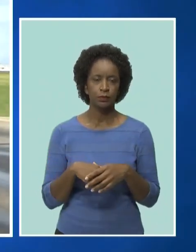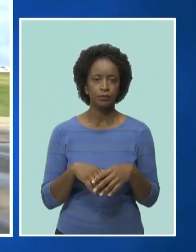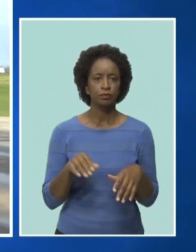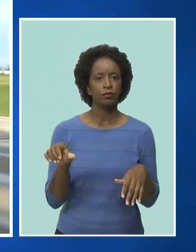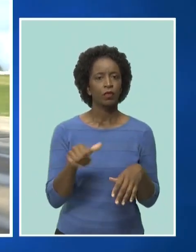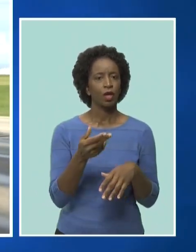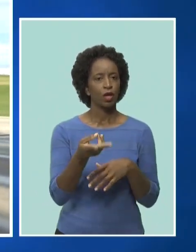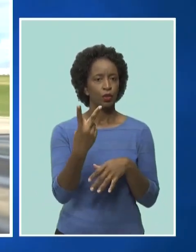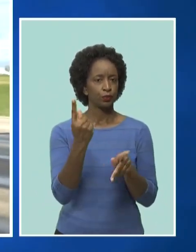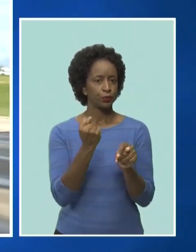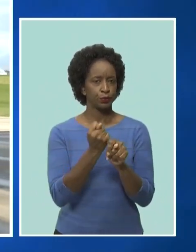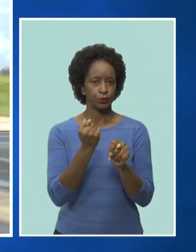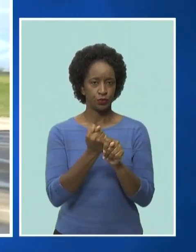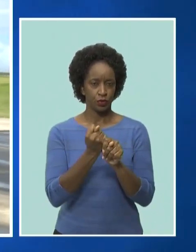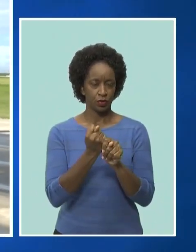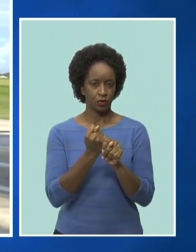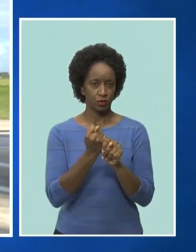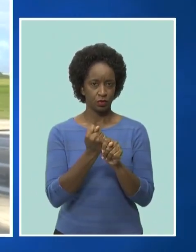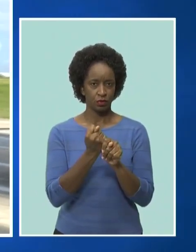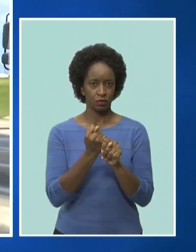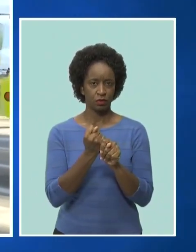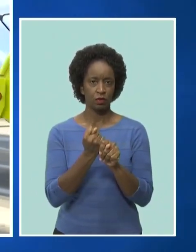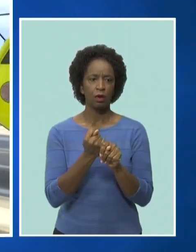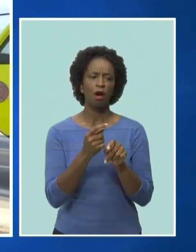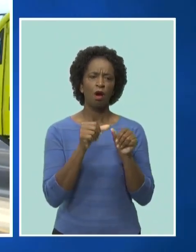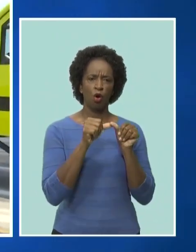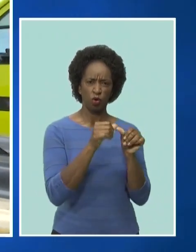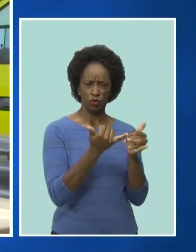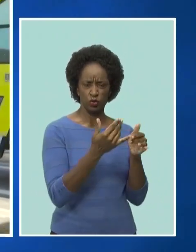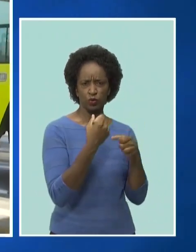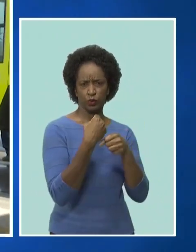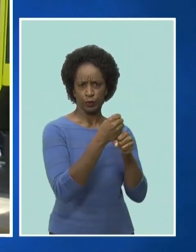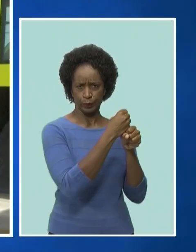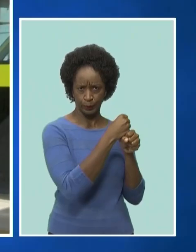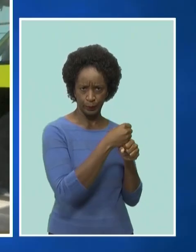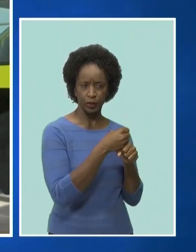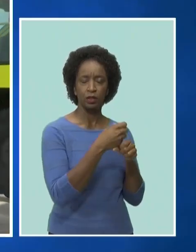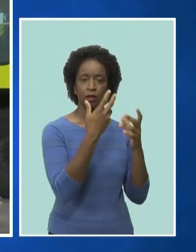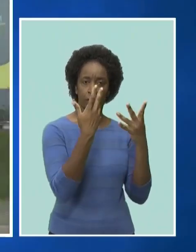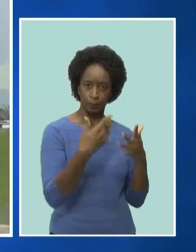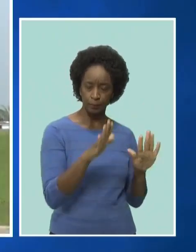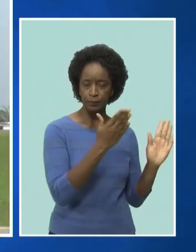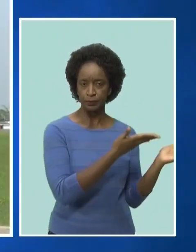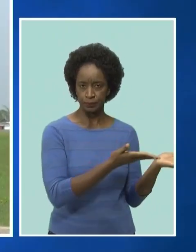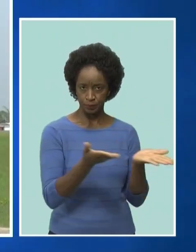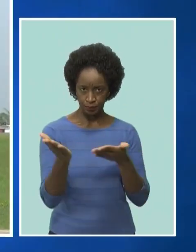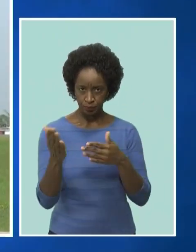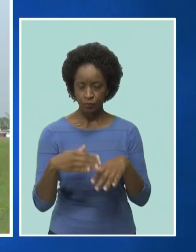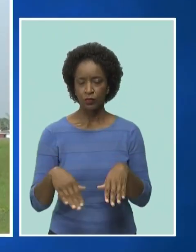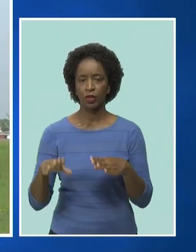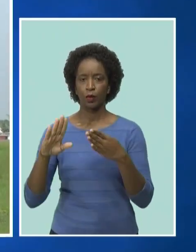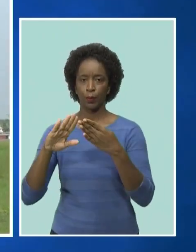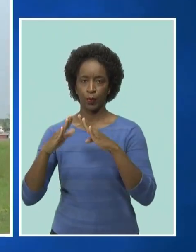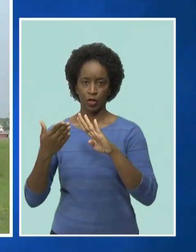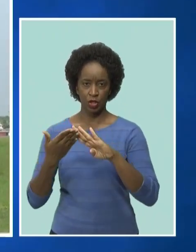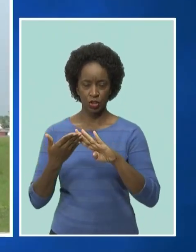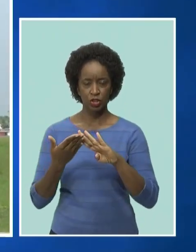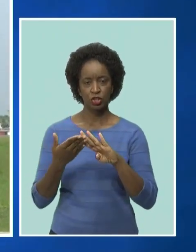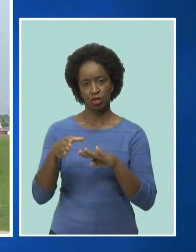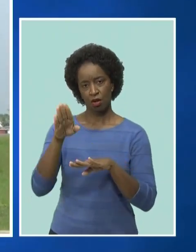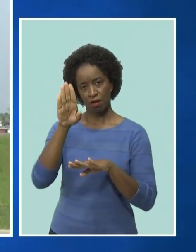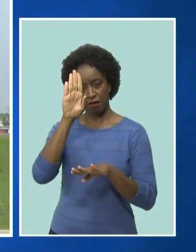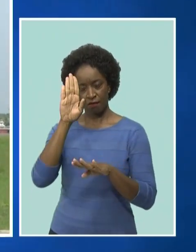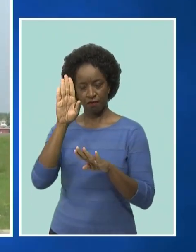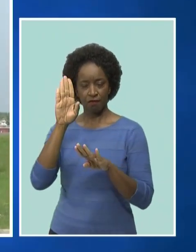tenders, Minister Abrams says they're in production. They will be deployed to the Bridgetown and St. John fire stations.